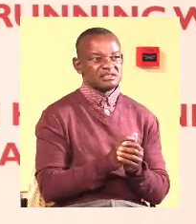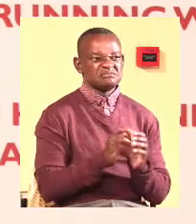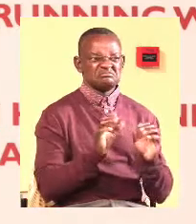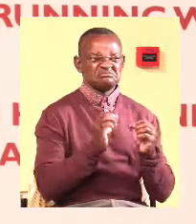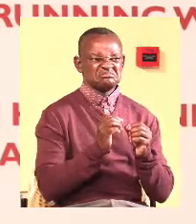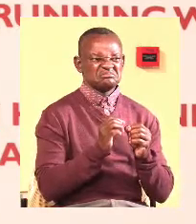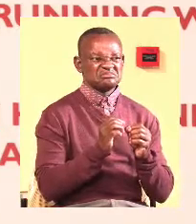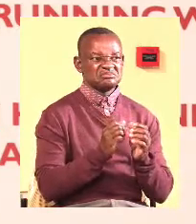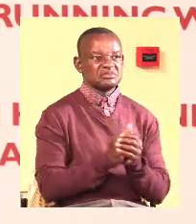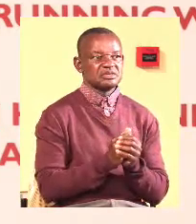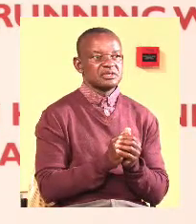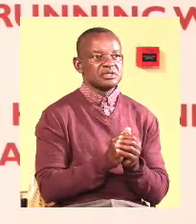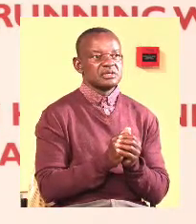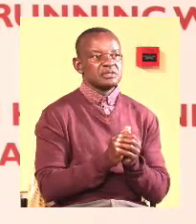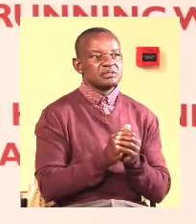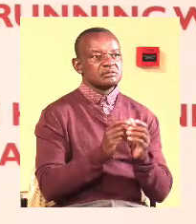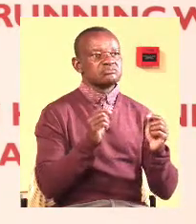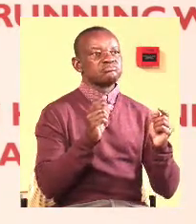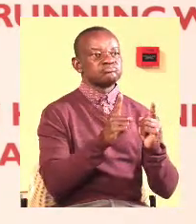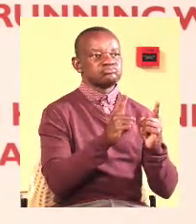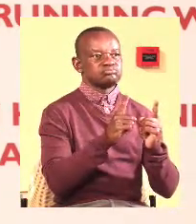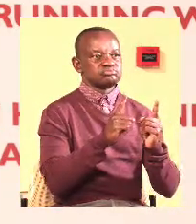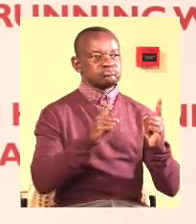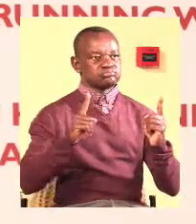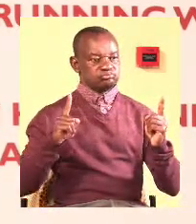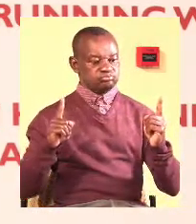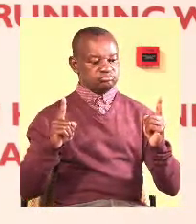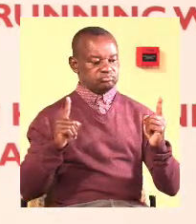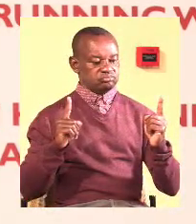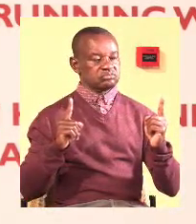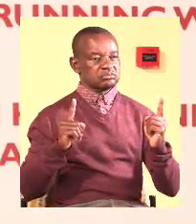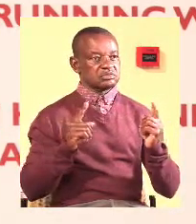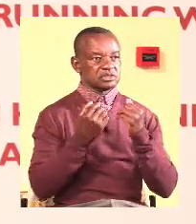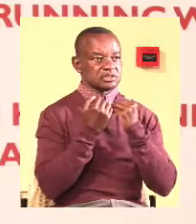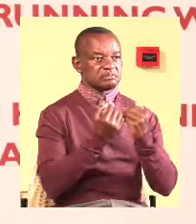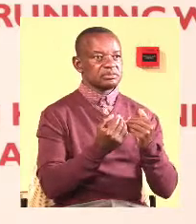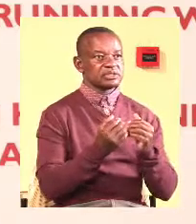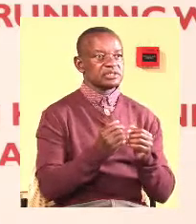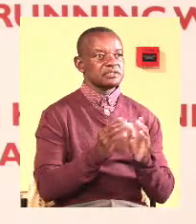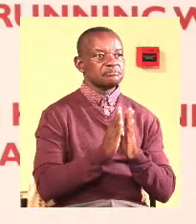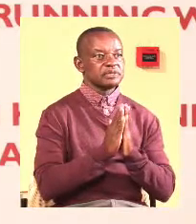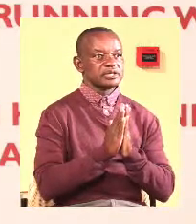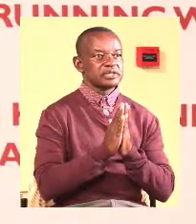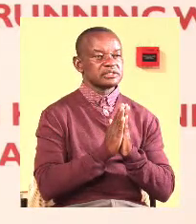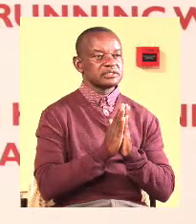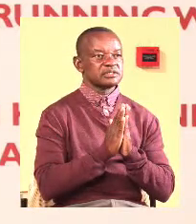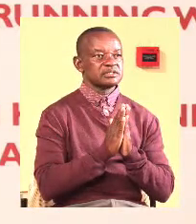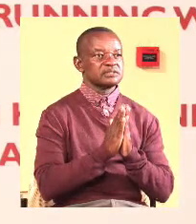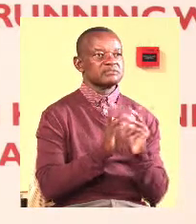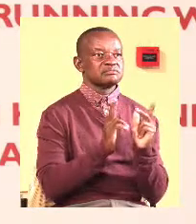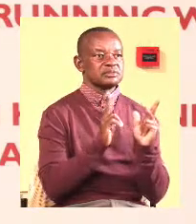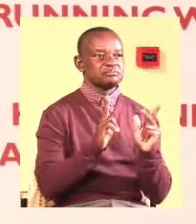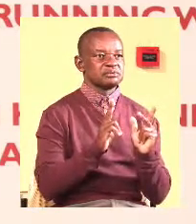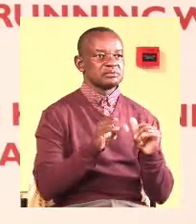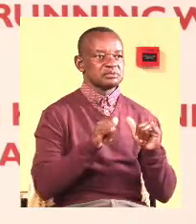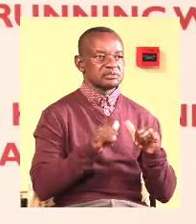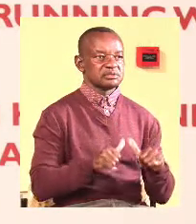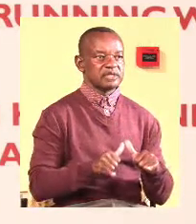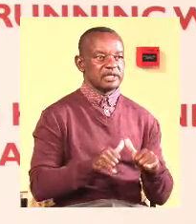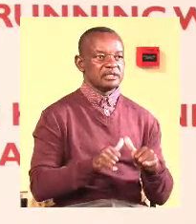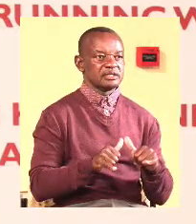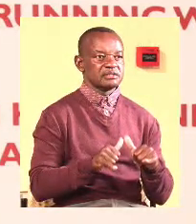people are not working, they are working from home, it's not a holiday. It's not a holiday. So people should stay home. That is one thing